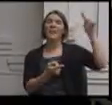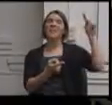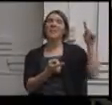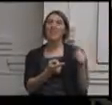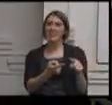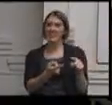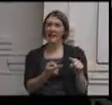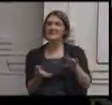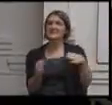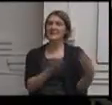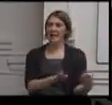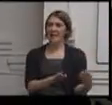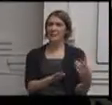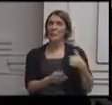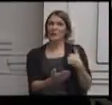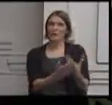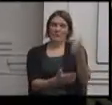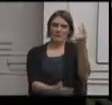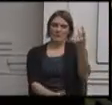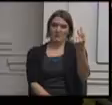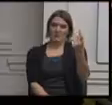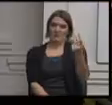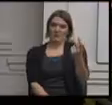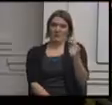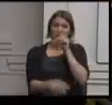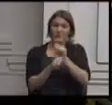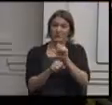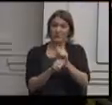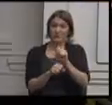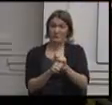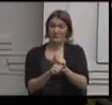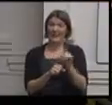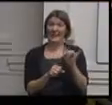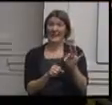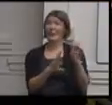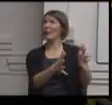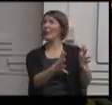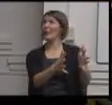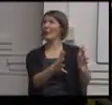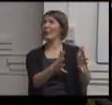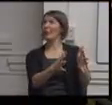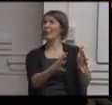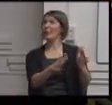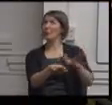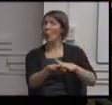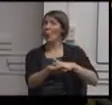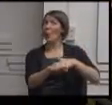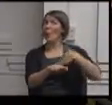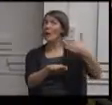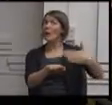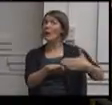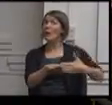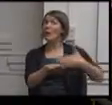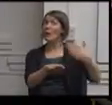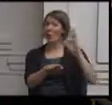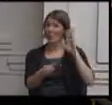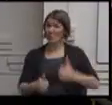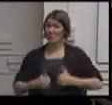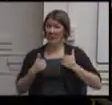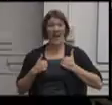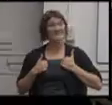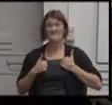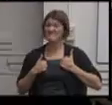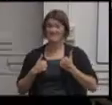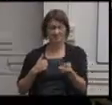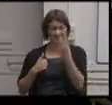7 to 10% with every minute that passes that they don't receive defibrillation. Survival of a